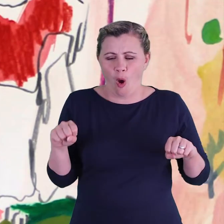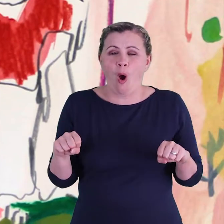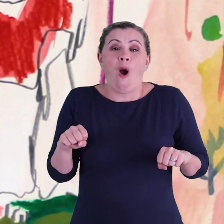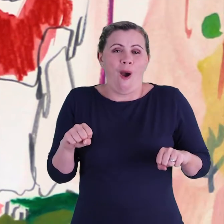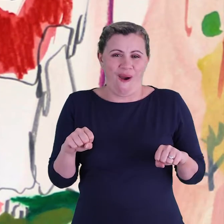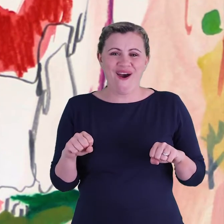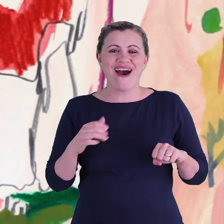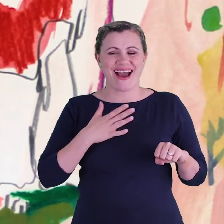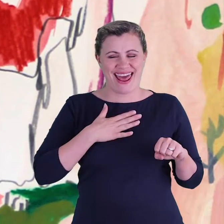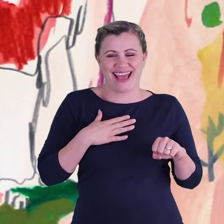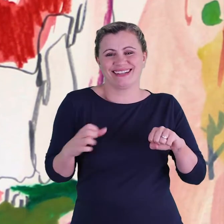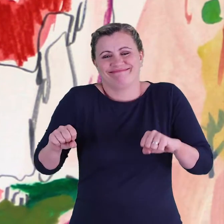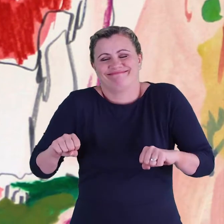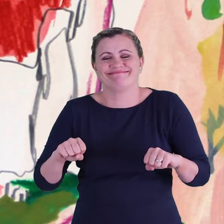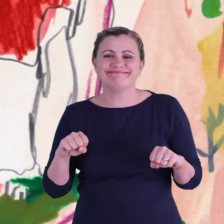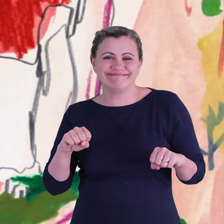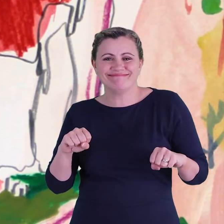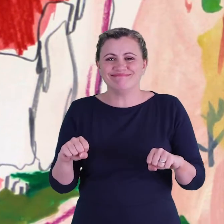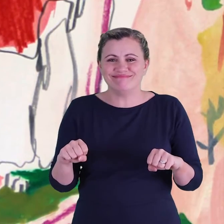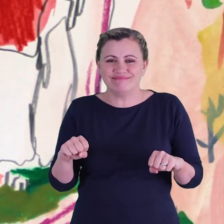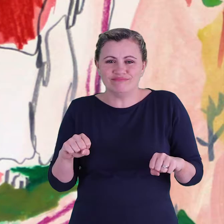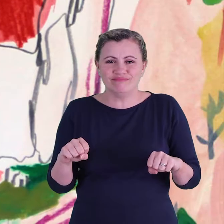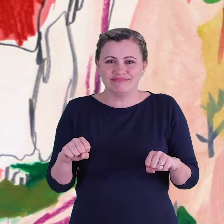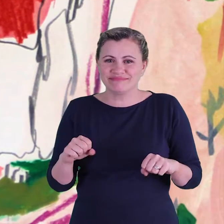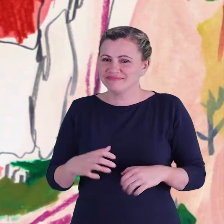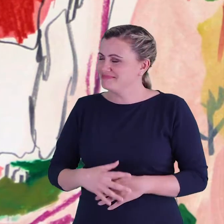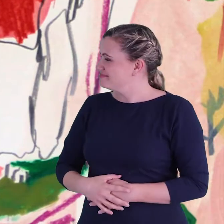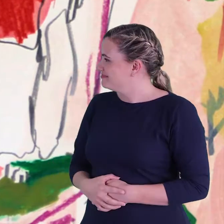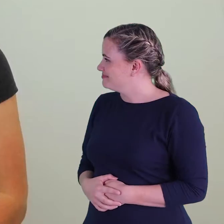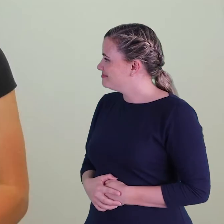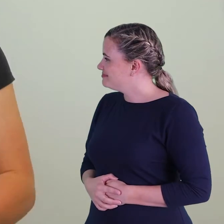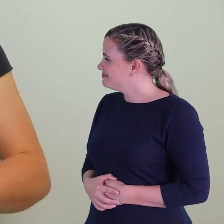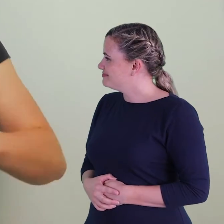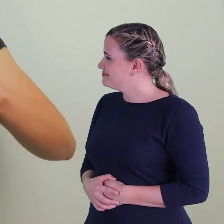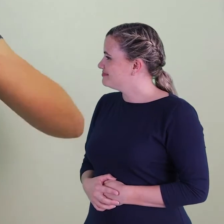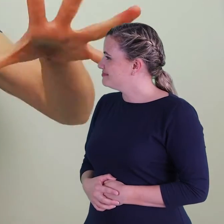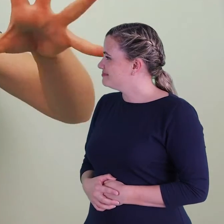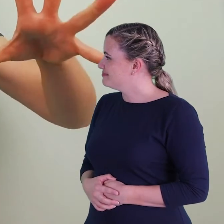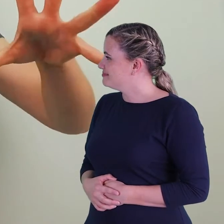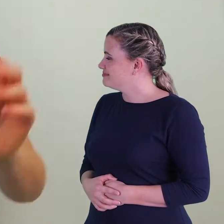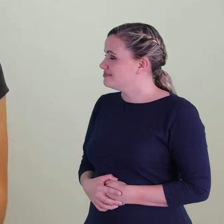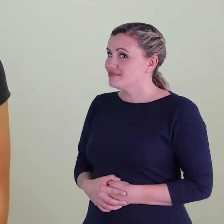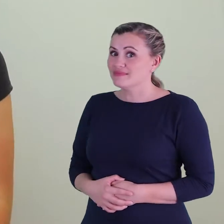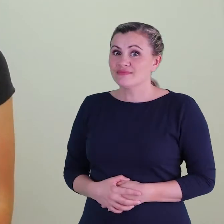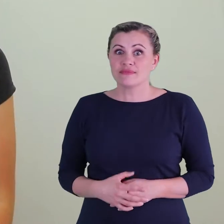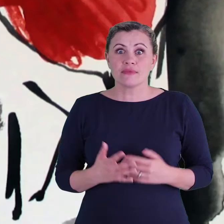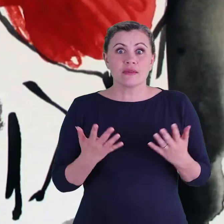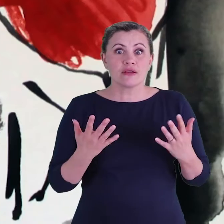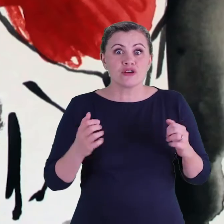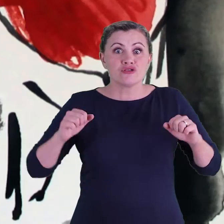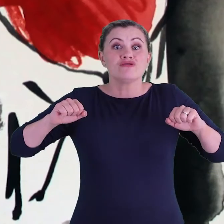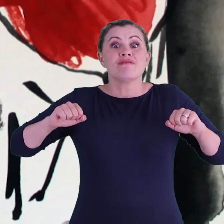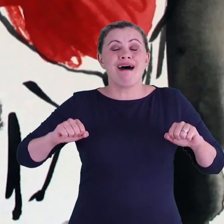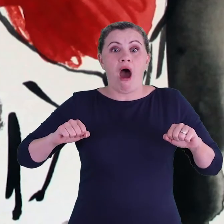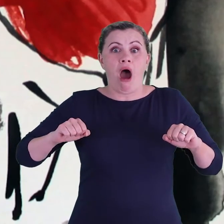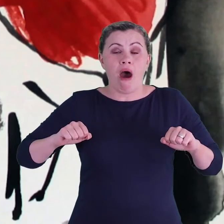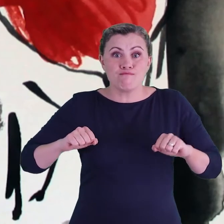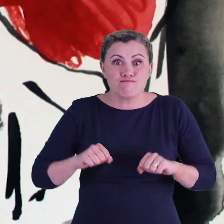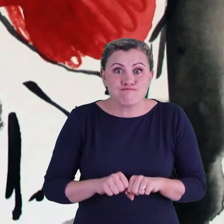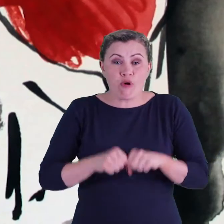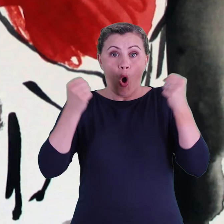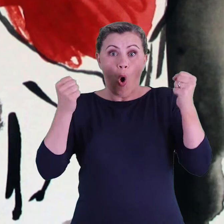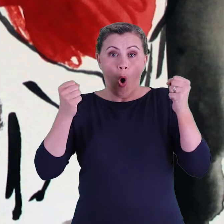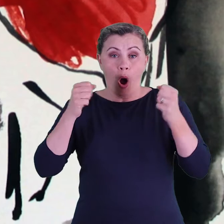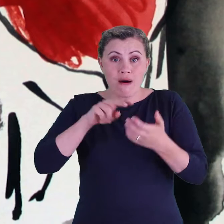plonked herself down, saying, "That's just right." Crash went the chair, and her bottom hit the